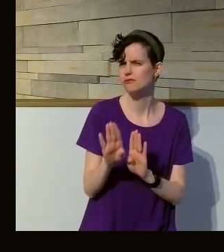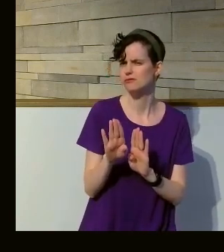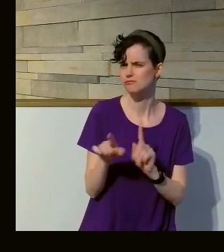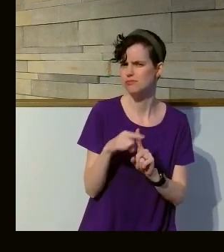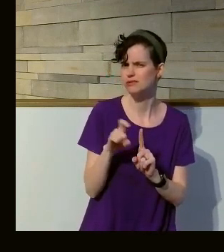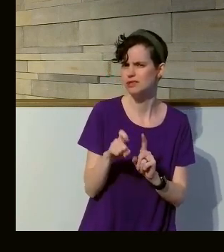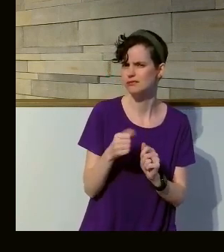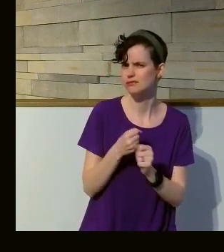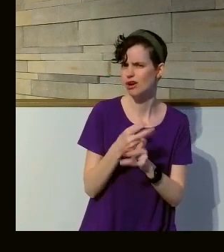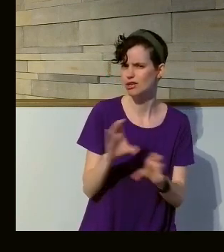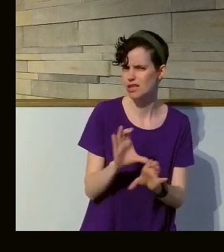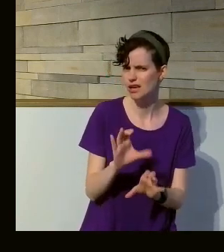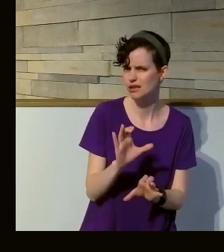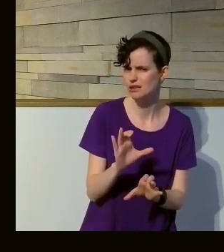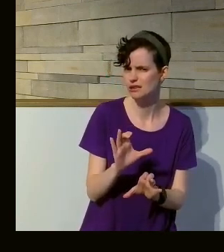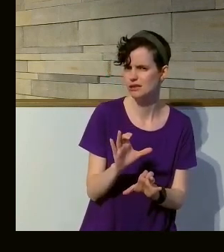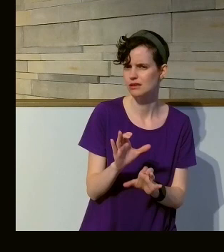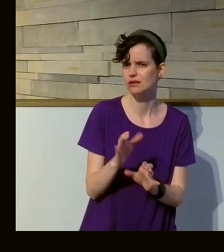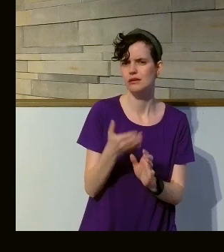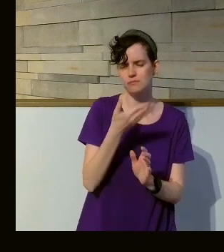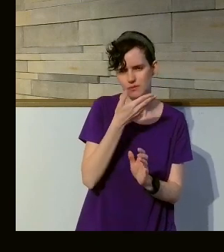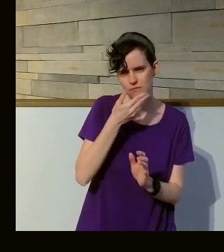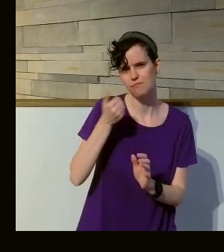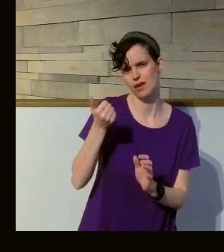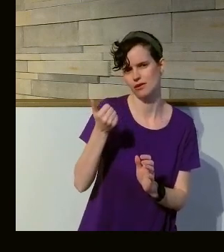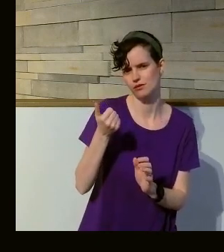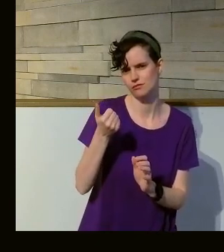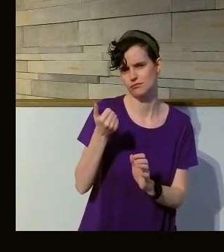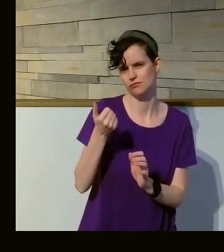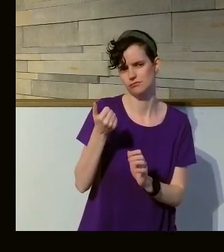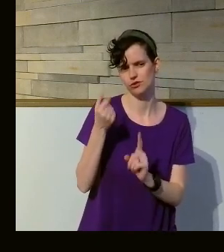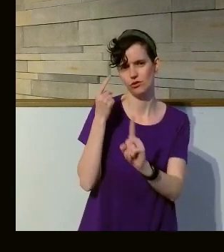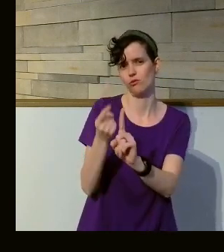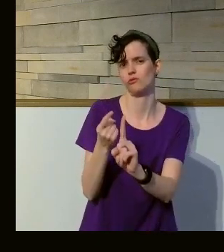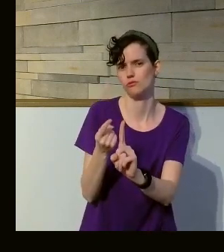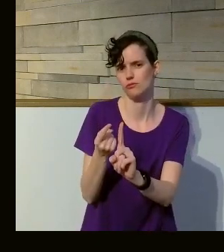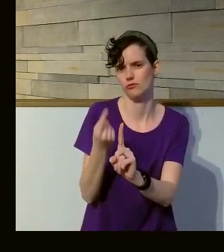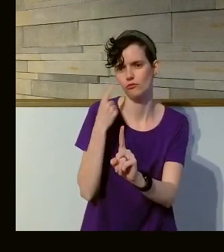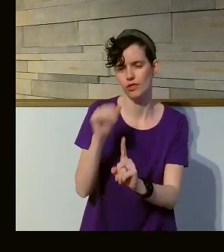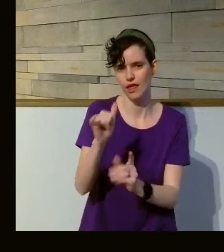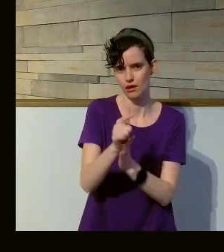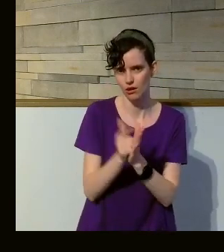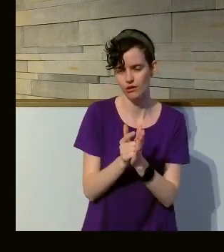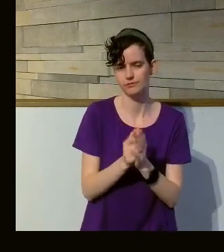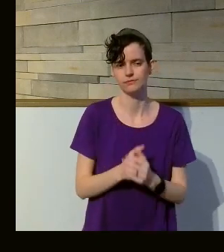will fulfill that law and even give a greater intent about what that law meant.